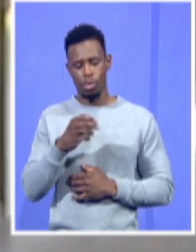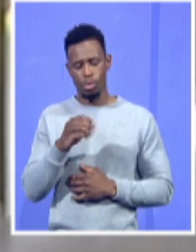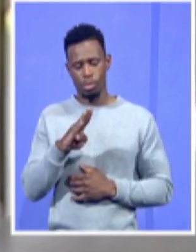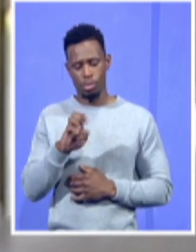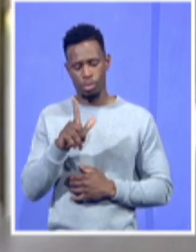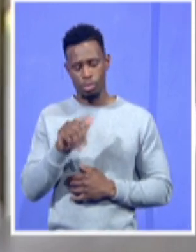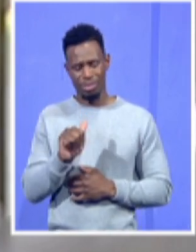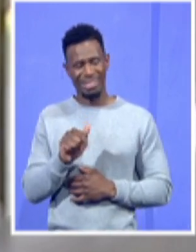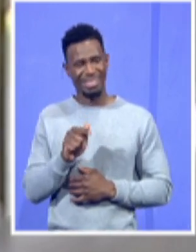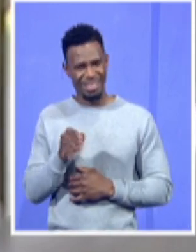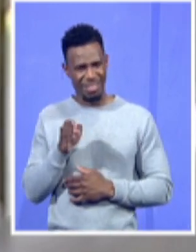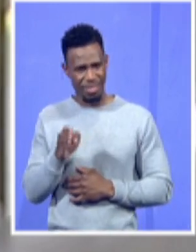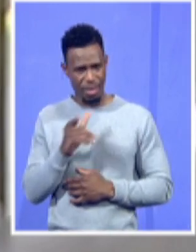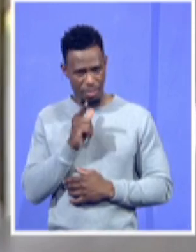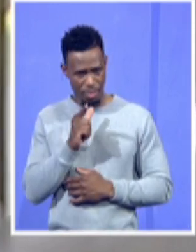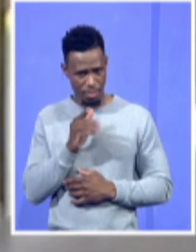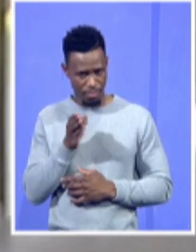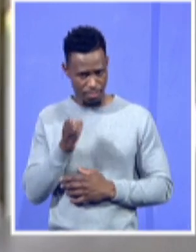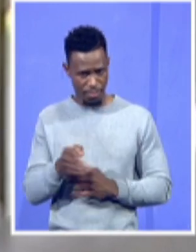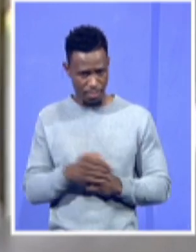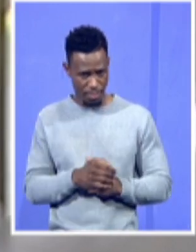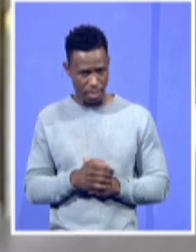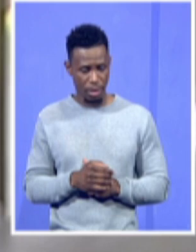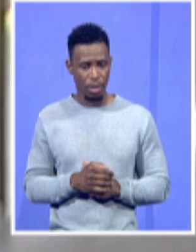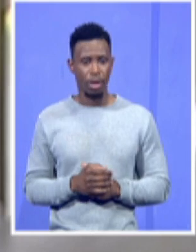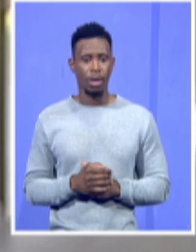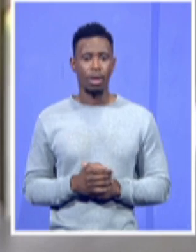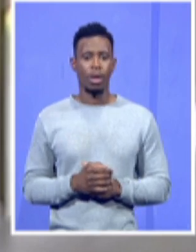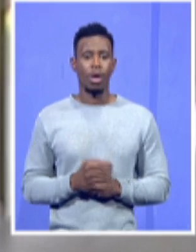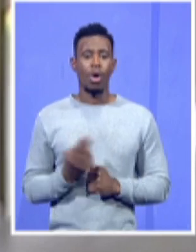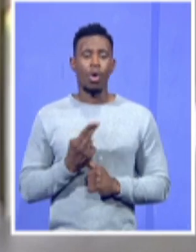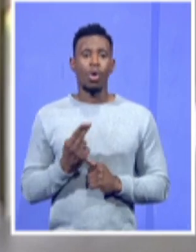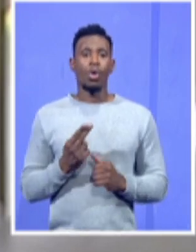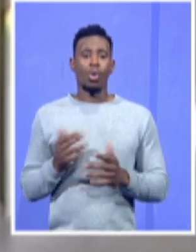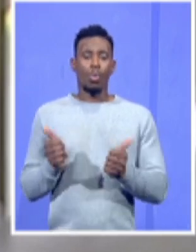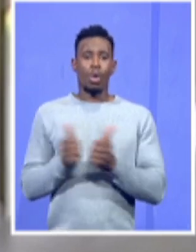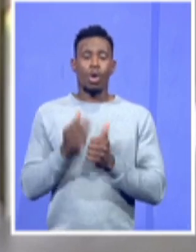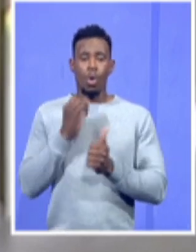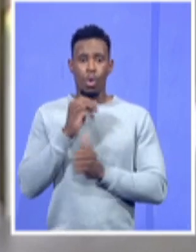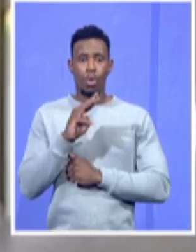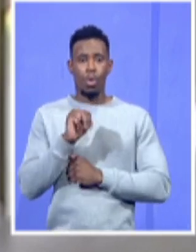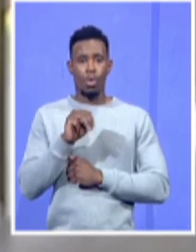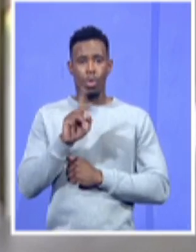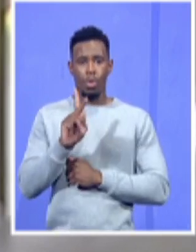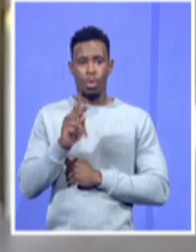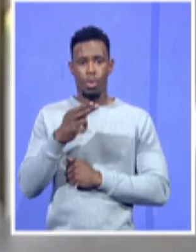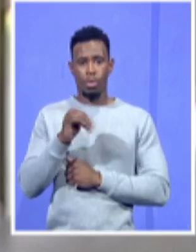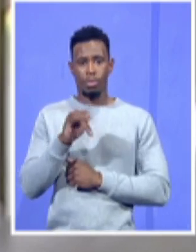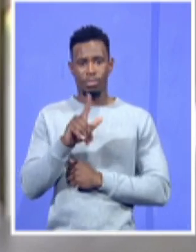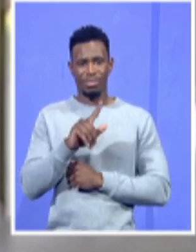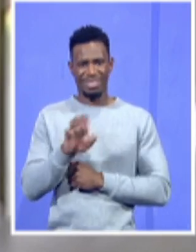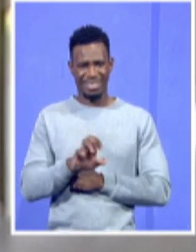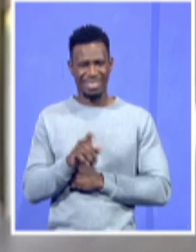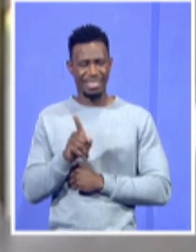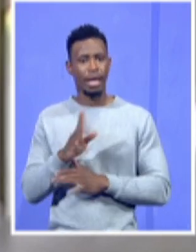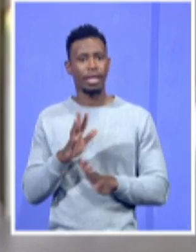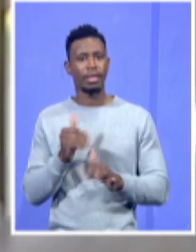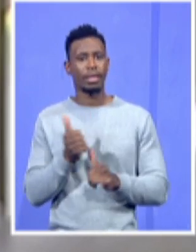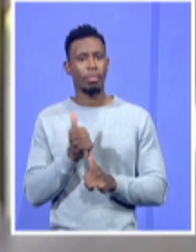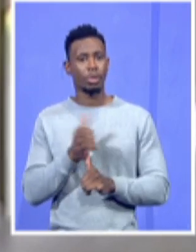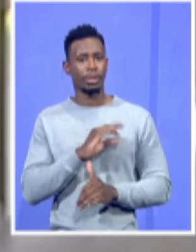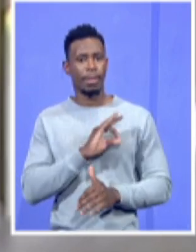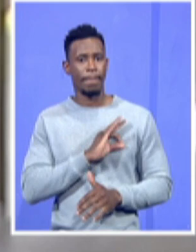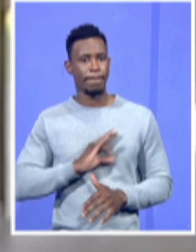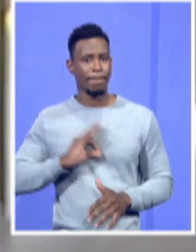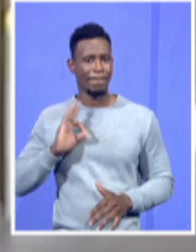Umsunduzi municipality, who is part of, and Mkhize as well, who is part of who's the deputy mayor of that